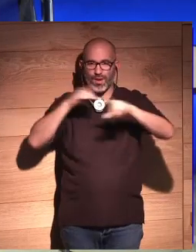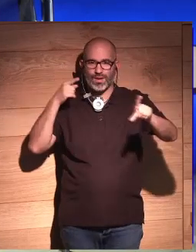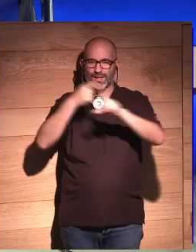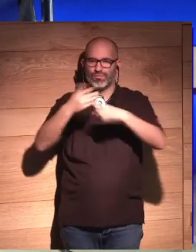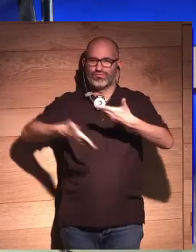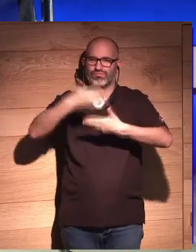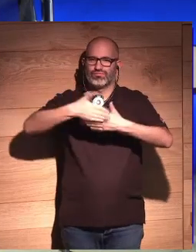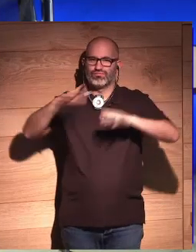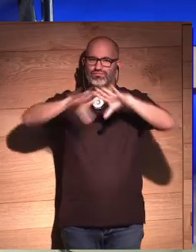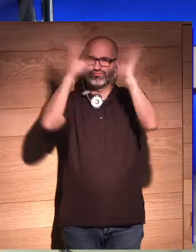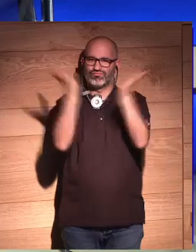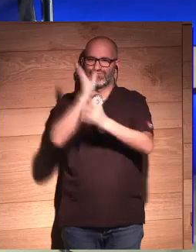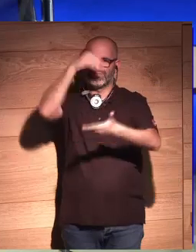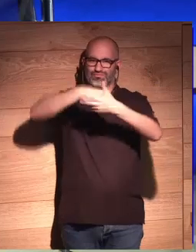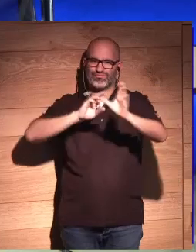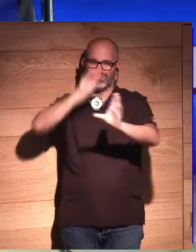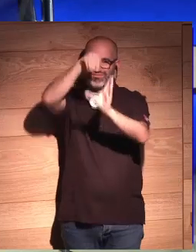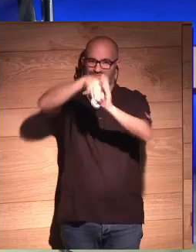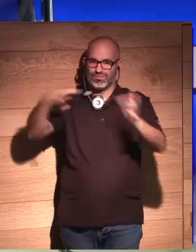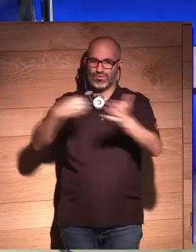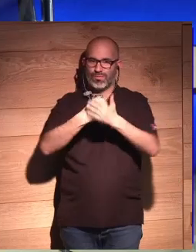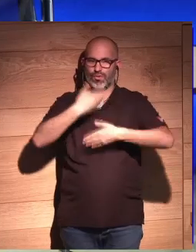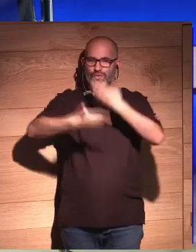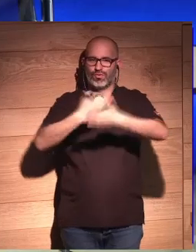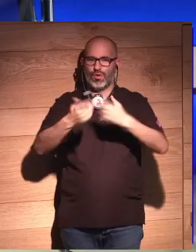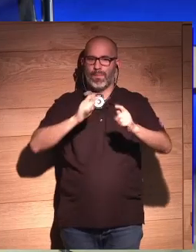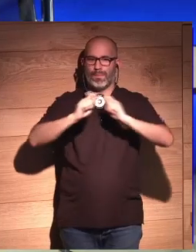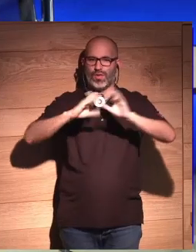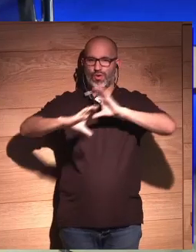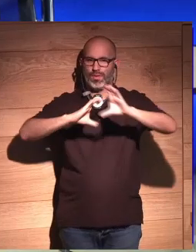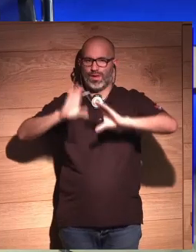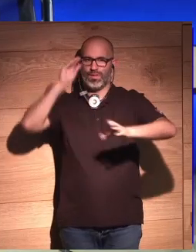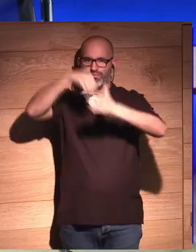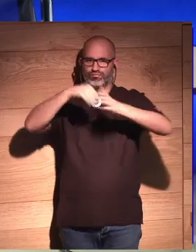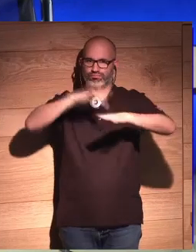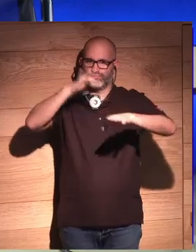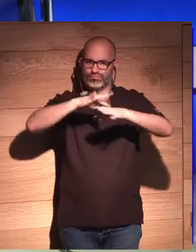immersed in media. And as AI develops, and as